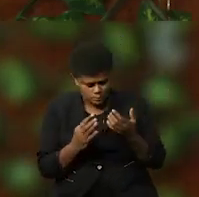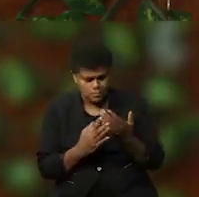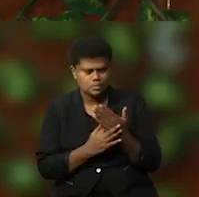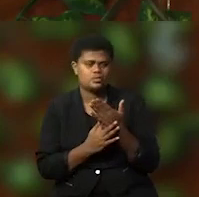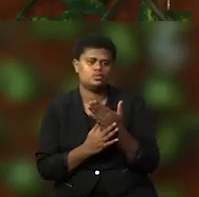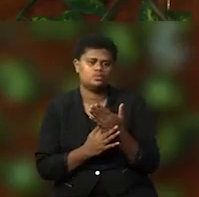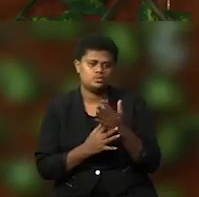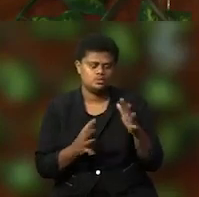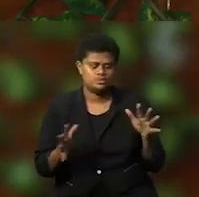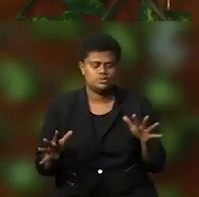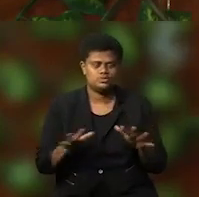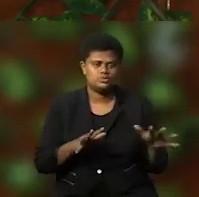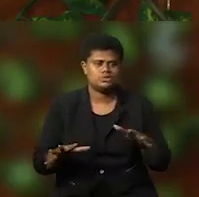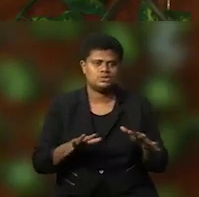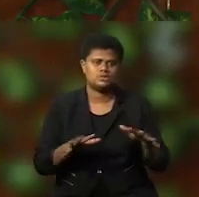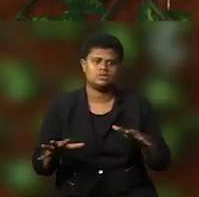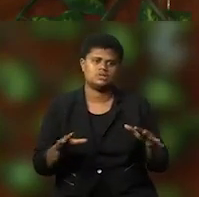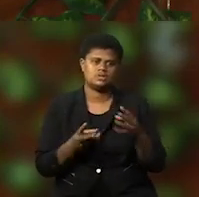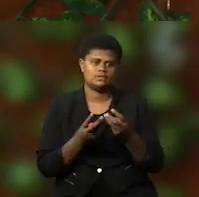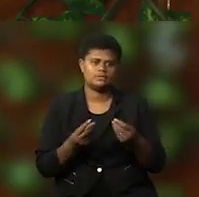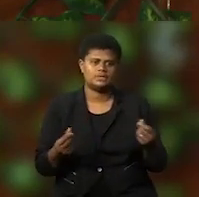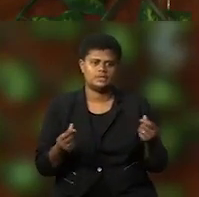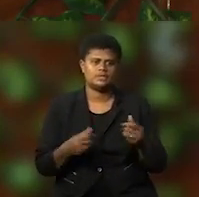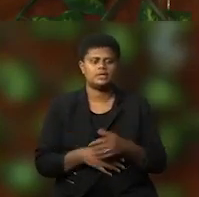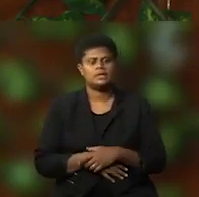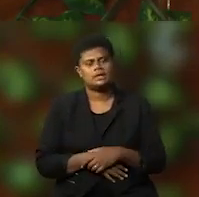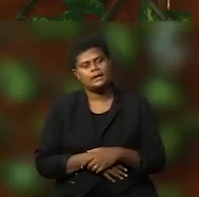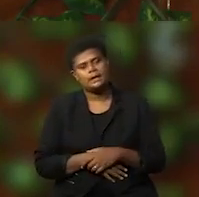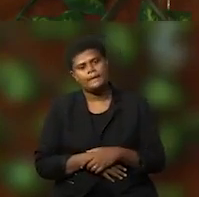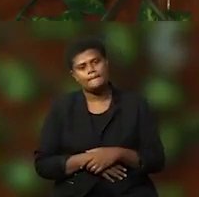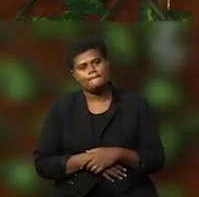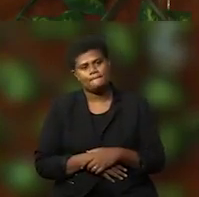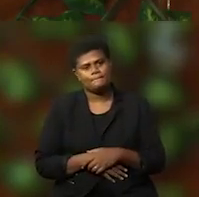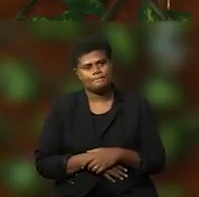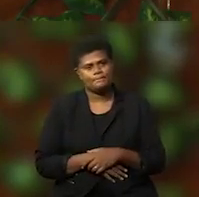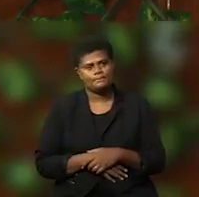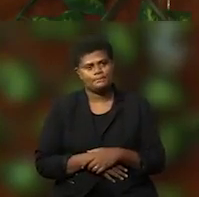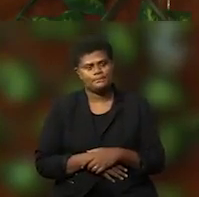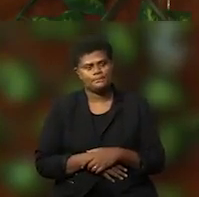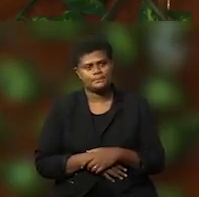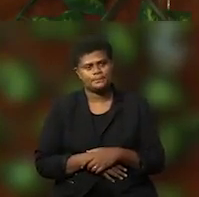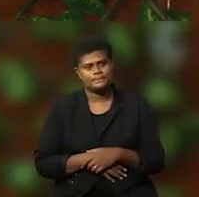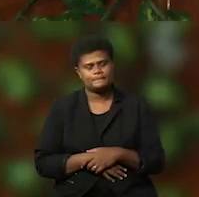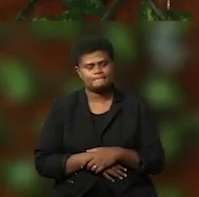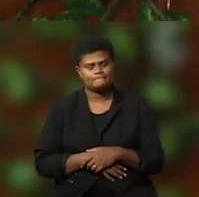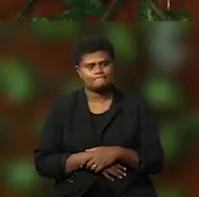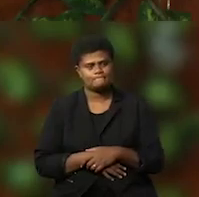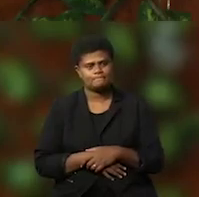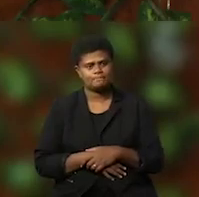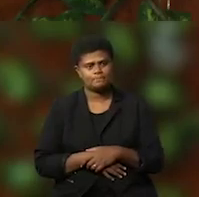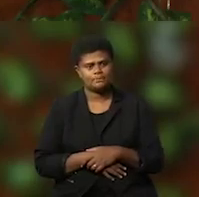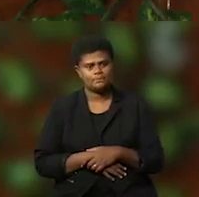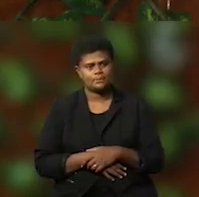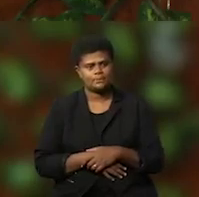kingdom. Taltala, what things that cannot be shaken will remain in God's unshakable kingdom?